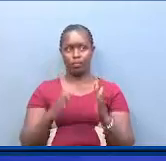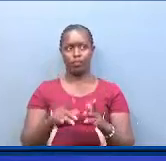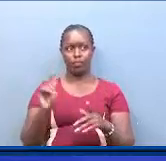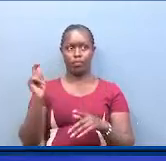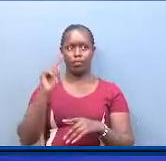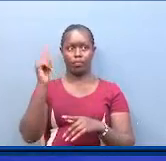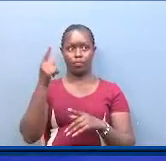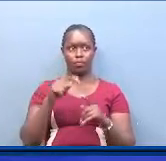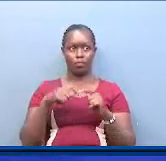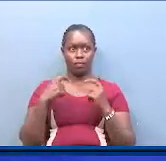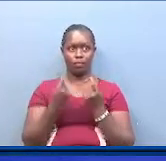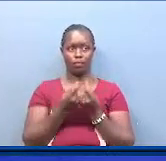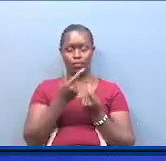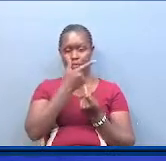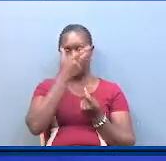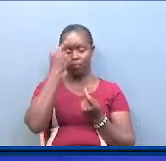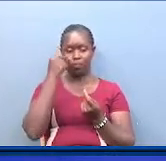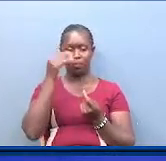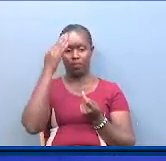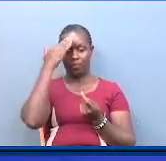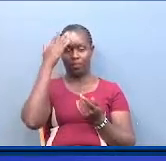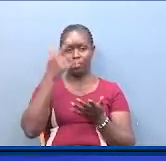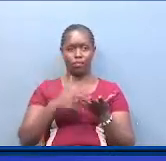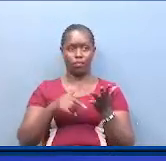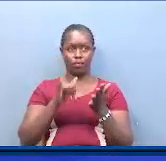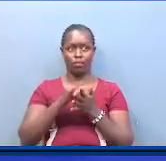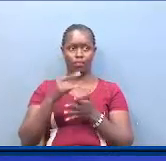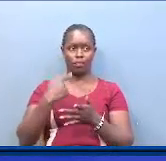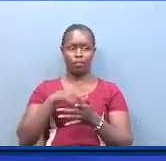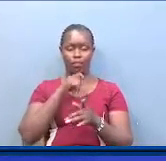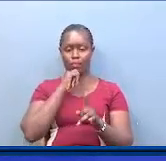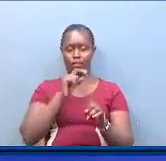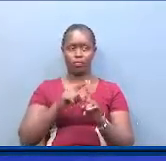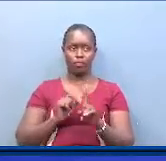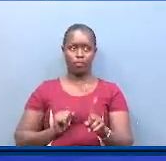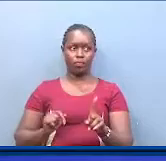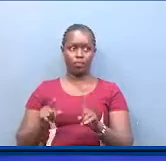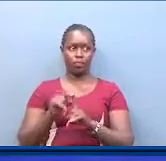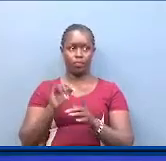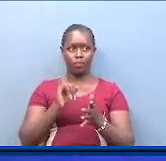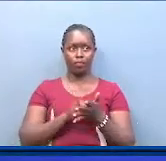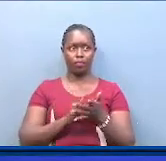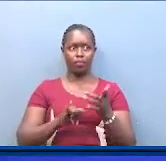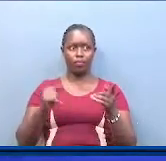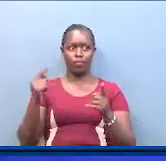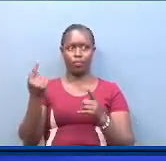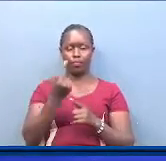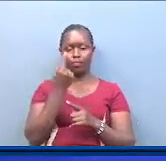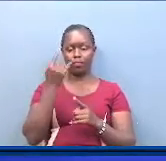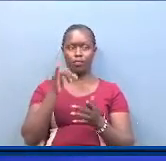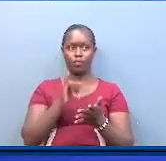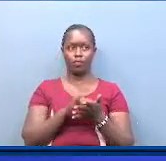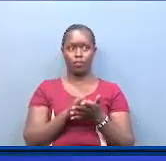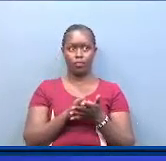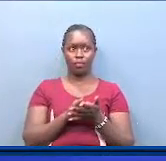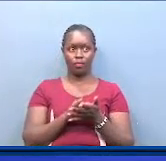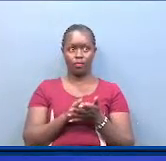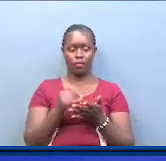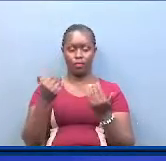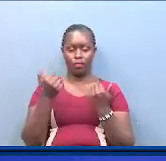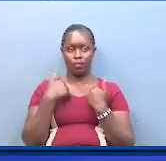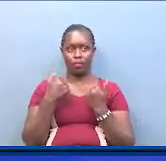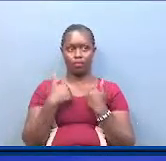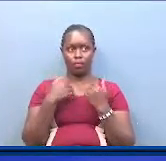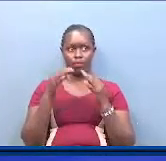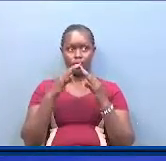Kenya Kwanza team, because, you know, we are brothers and sisters. It's only that, I